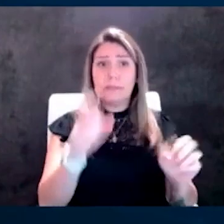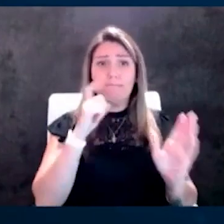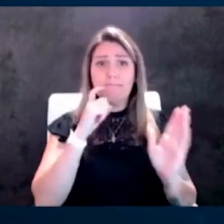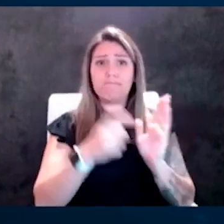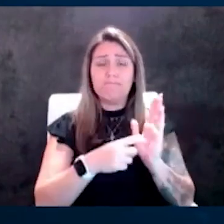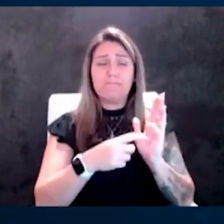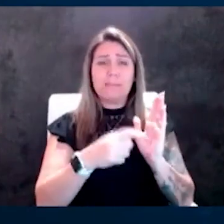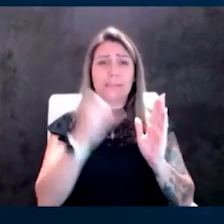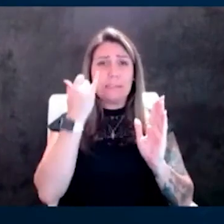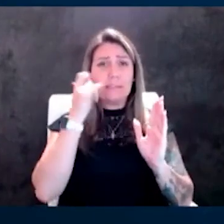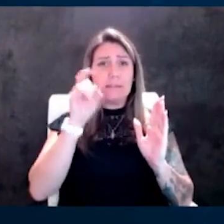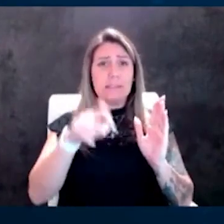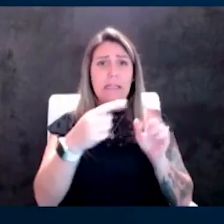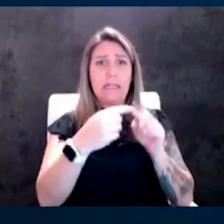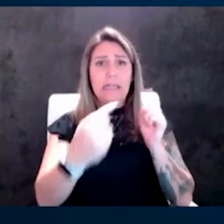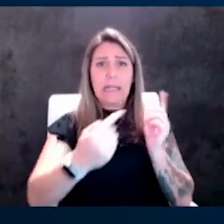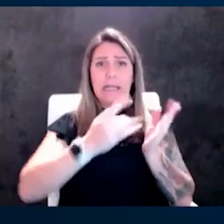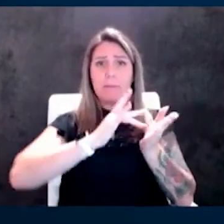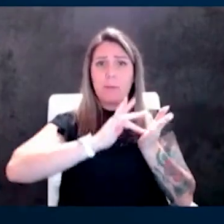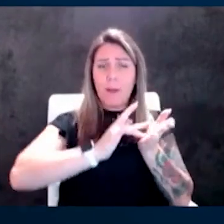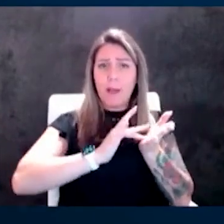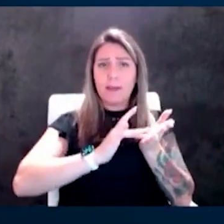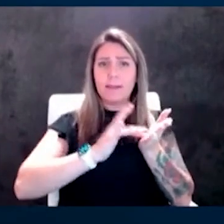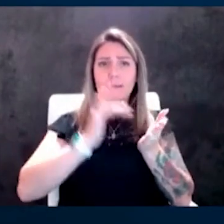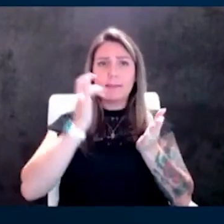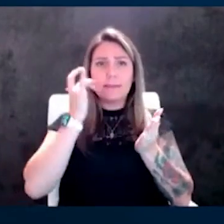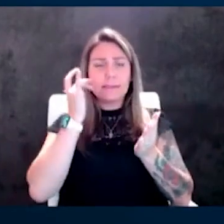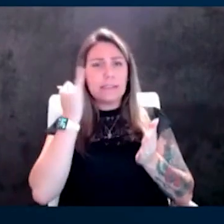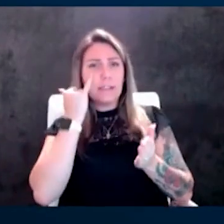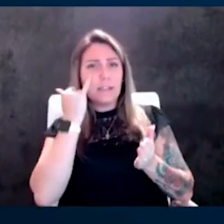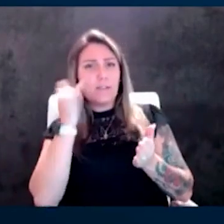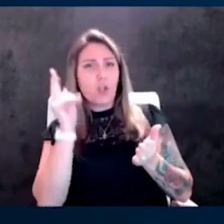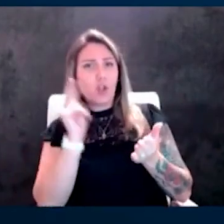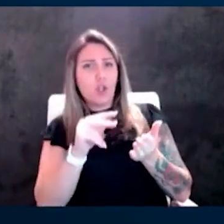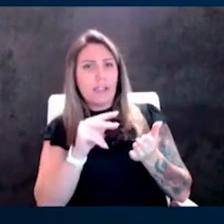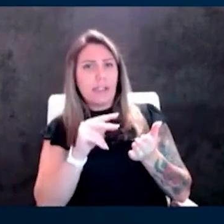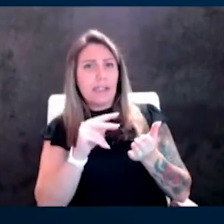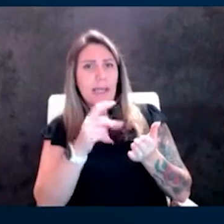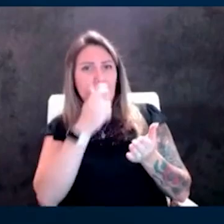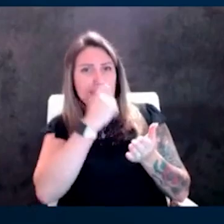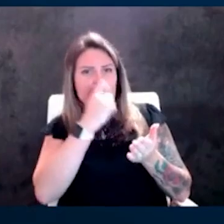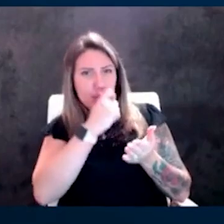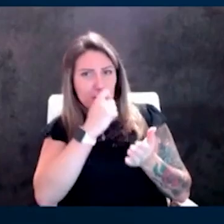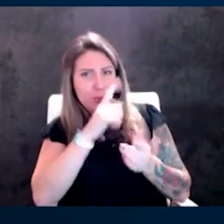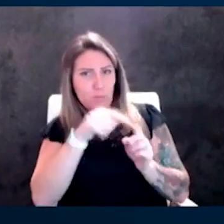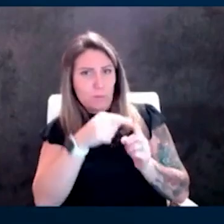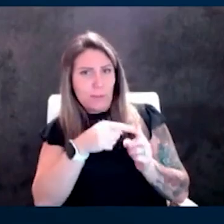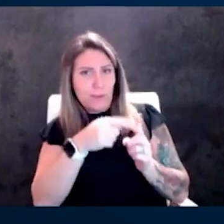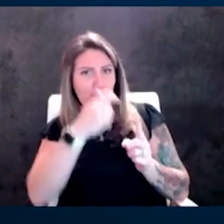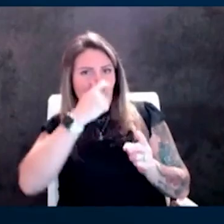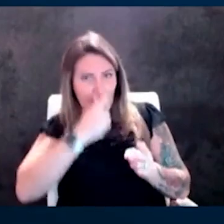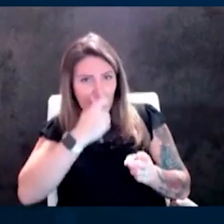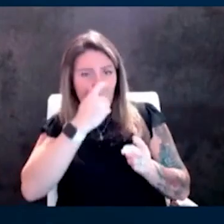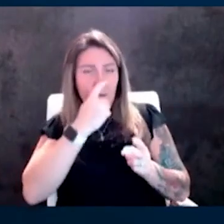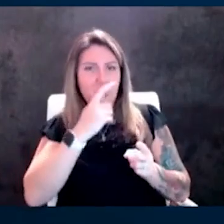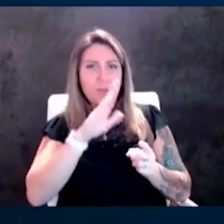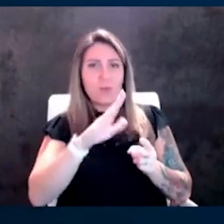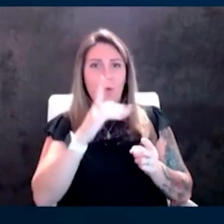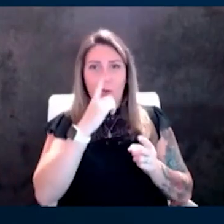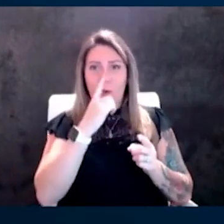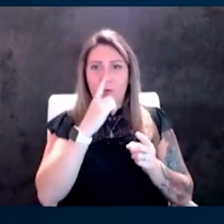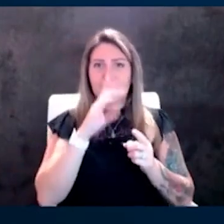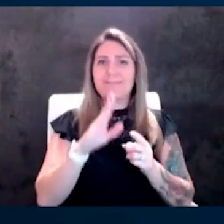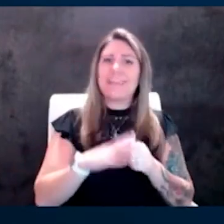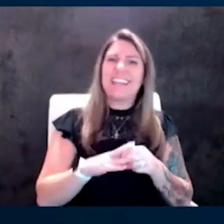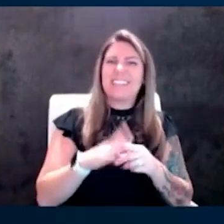by looking at the tissue after you blow your nose, or is that a wives' tale? No, wives' tale. What's that? Okay, Wives' tale. there's no truth in that.